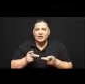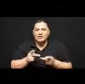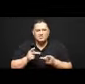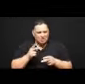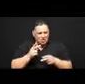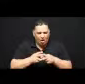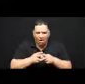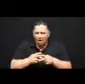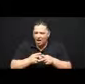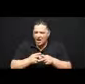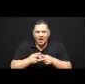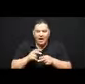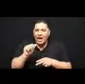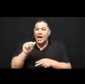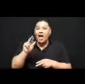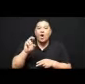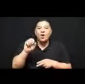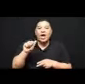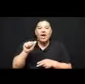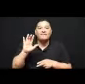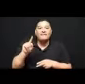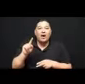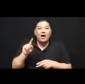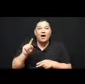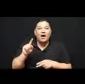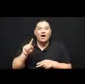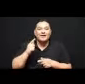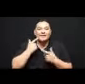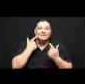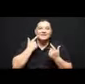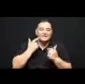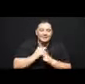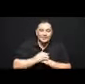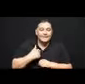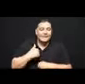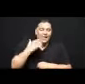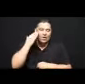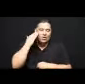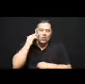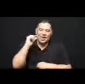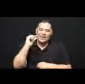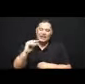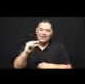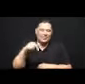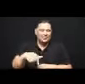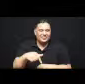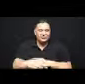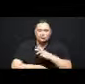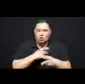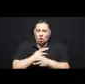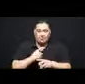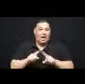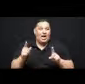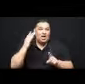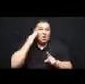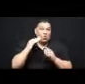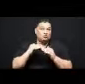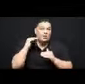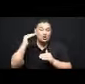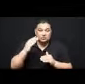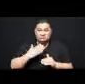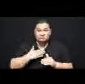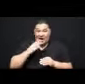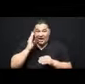51? I know little of this world, yet too much. My end is coming, I know, but